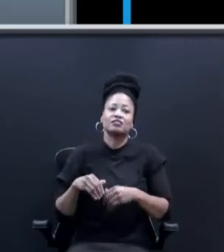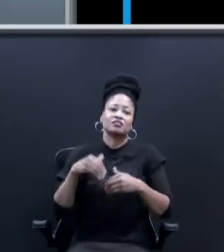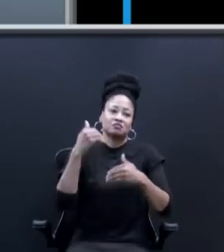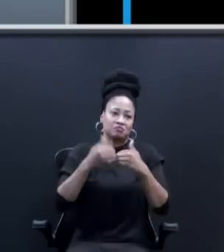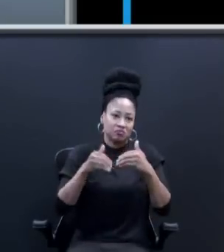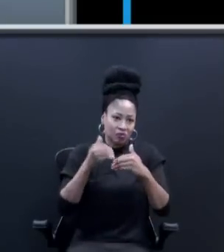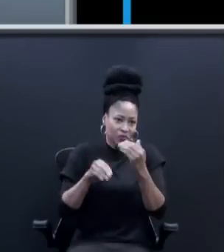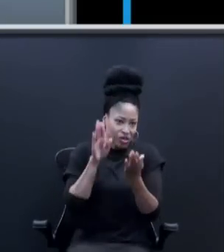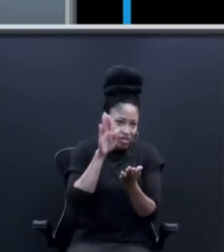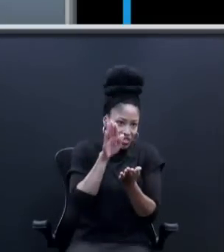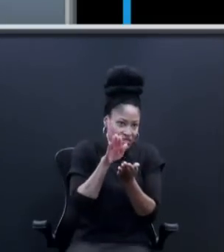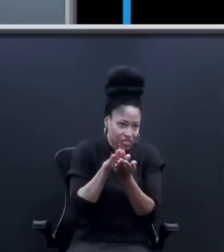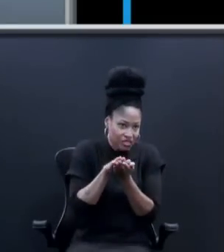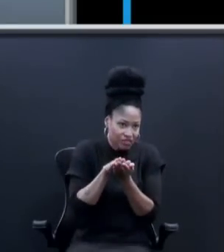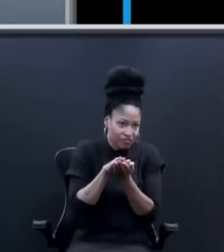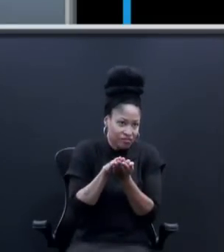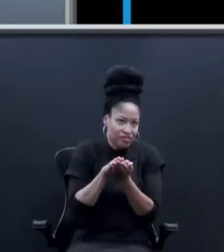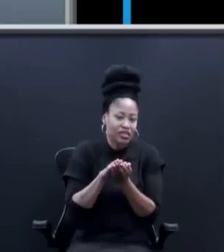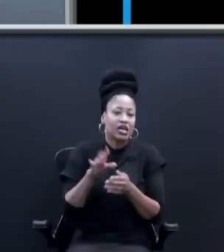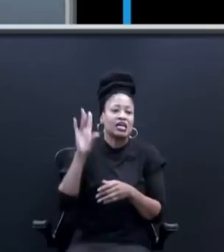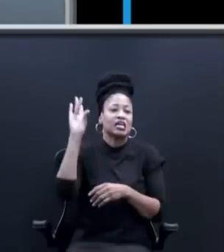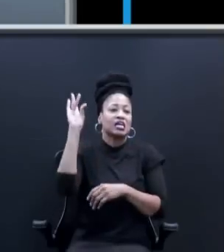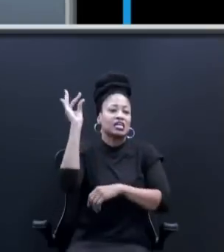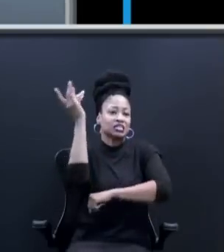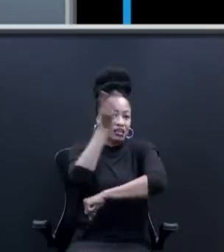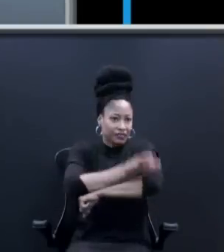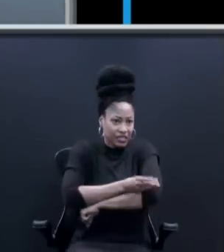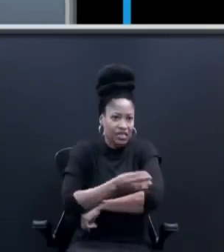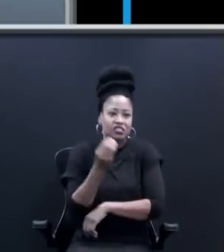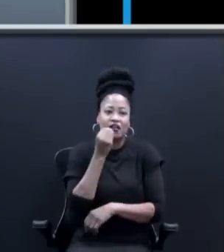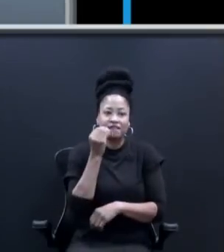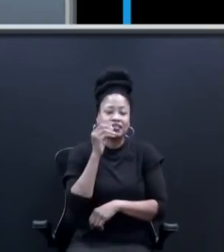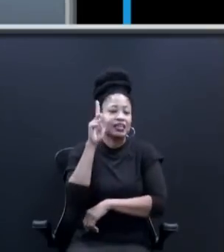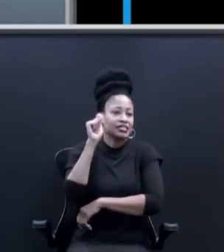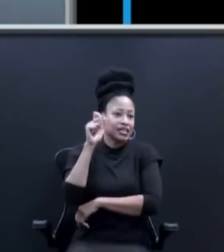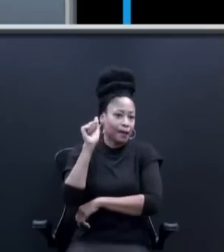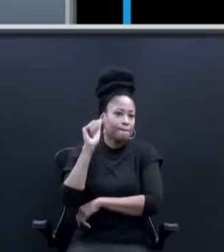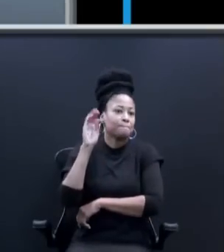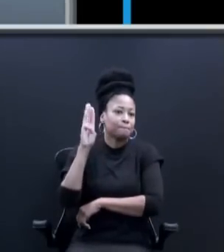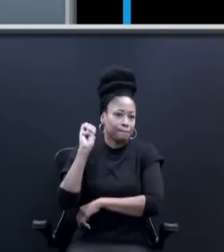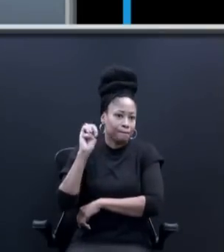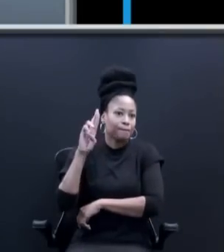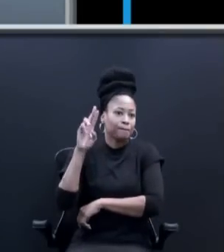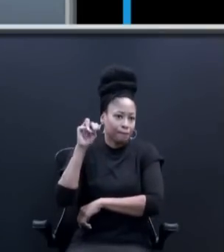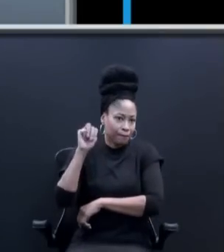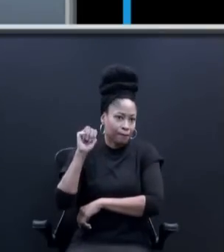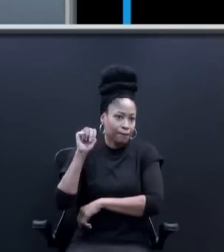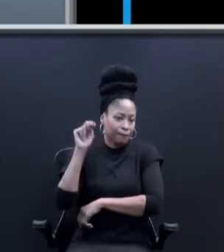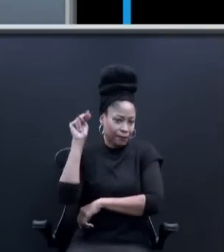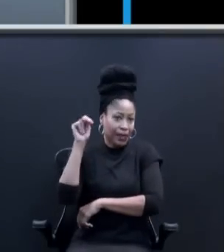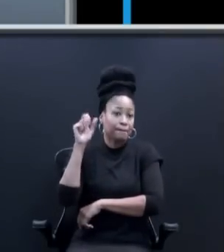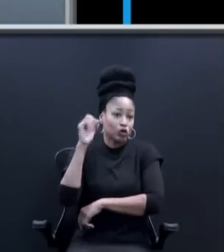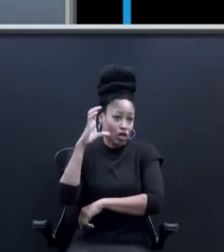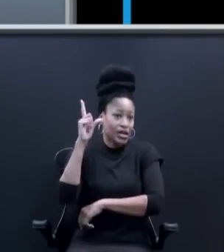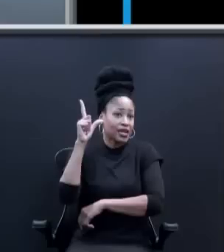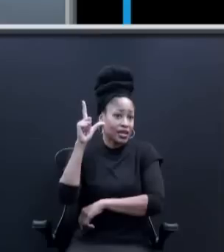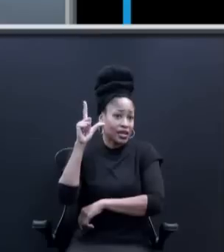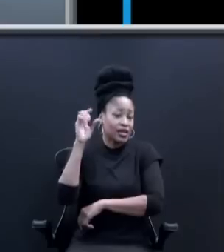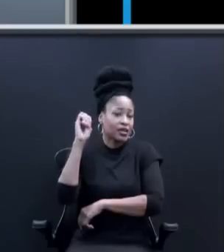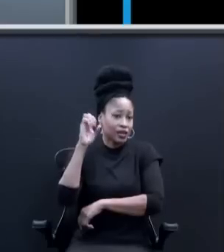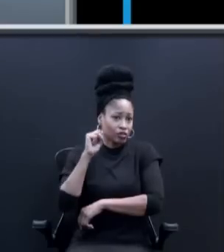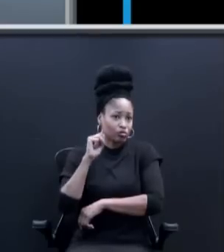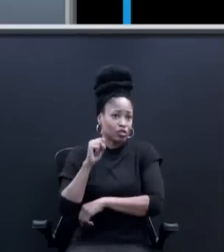7 days, Feast of Tabernacle, where you're going to dwell in booths for 7 days, which